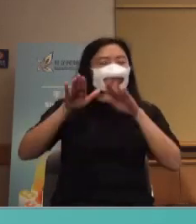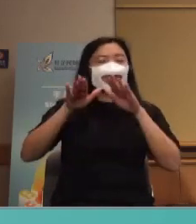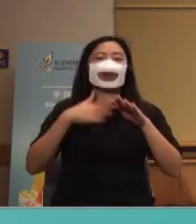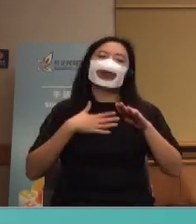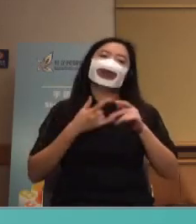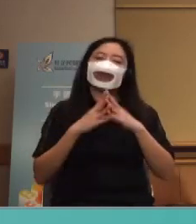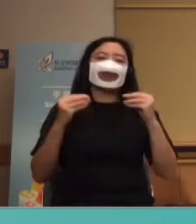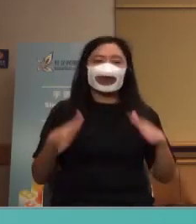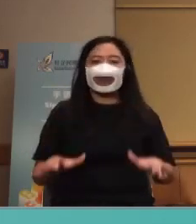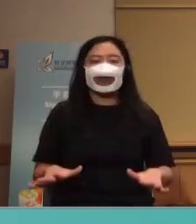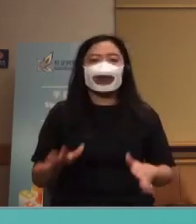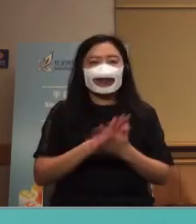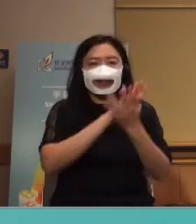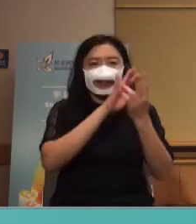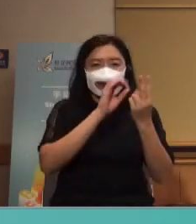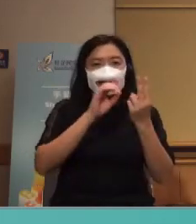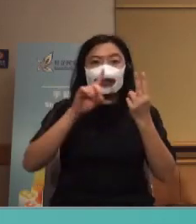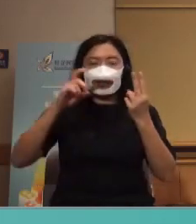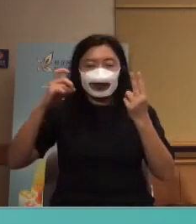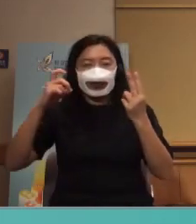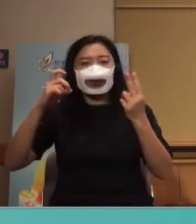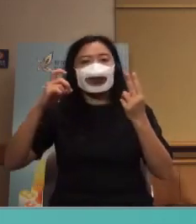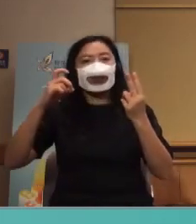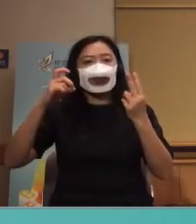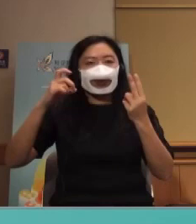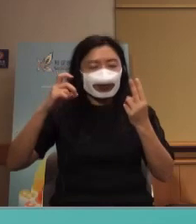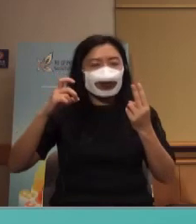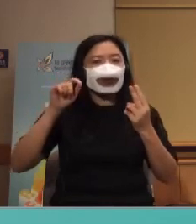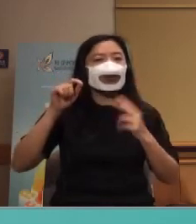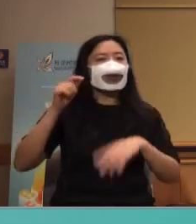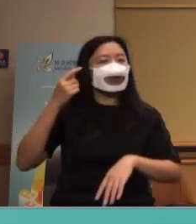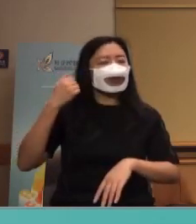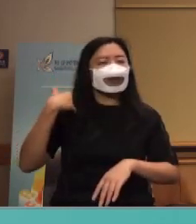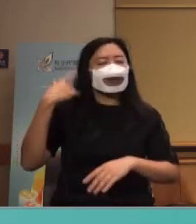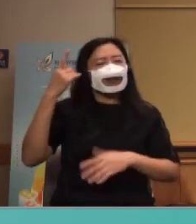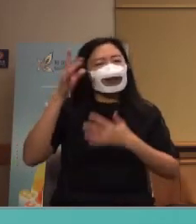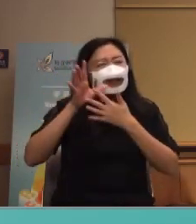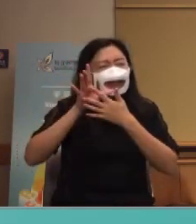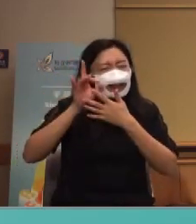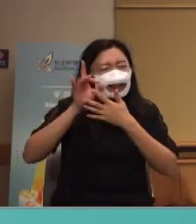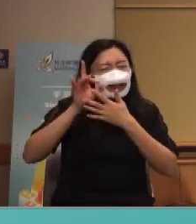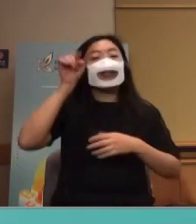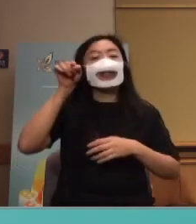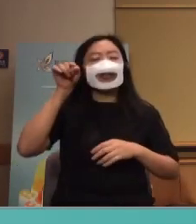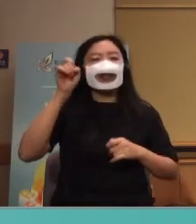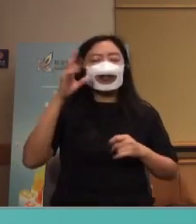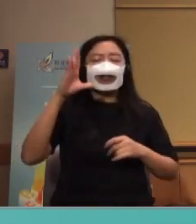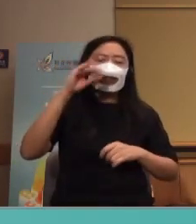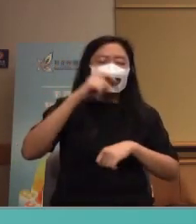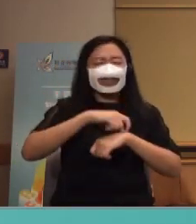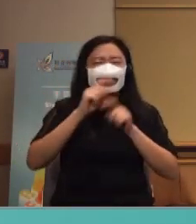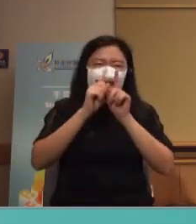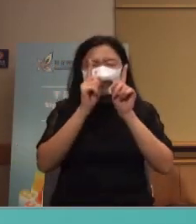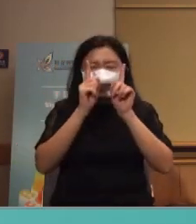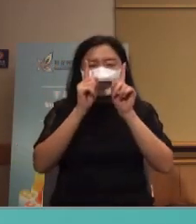time zone, where I sort of had this there's one evening actually, like around 11 p.m., where I was like, actually, the way that carbon